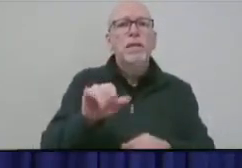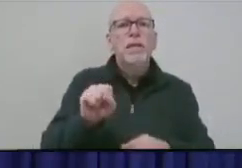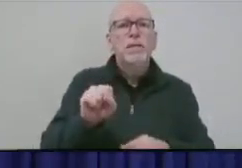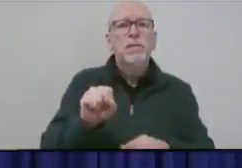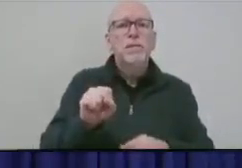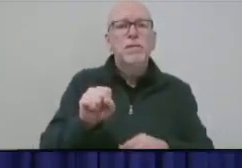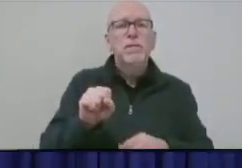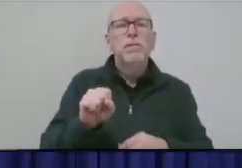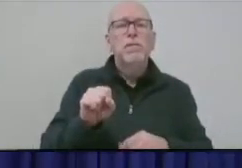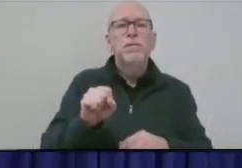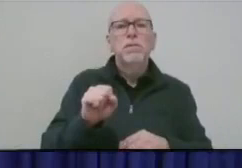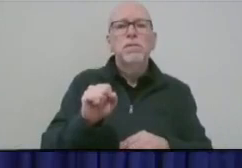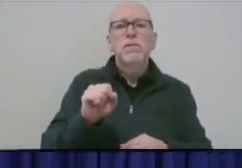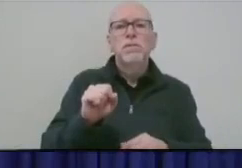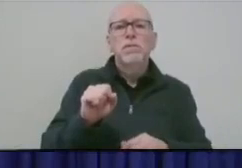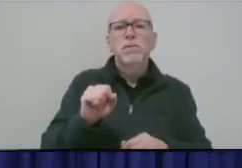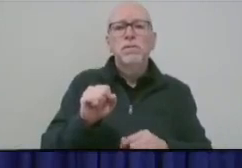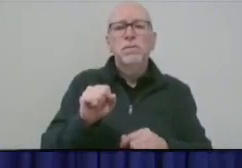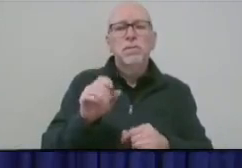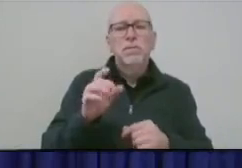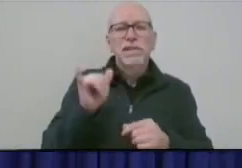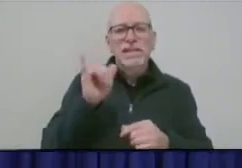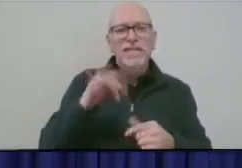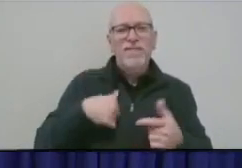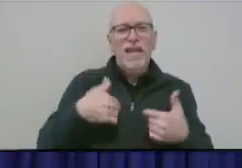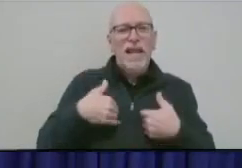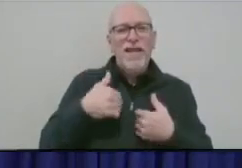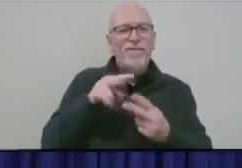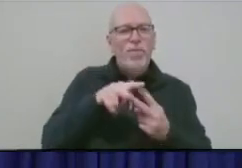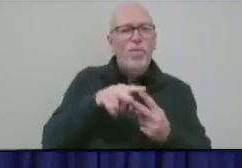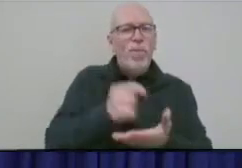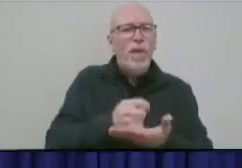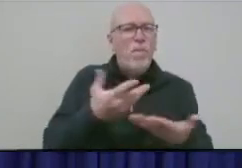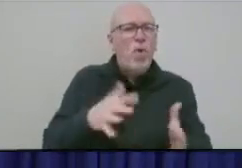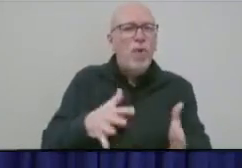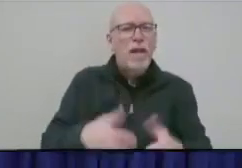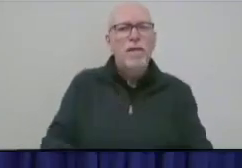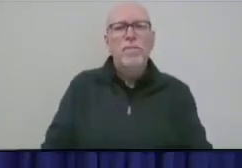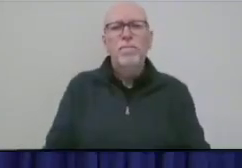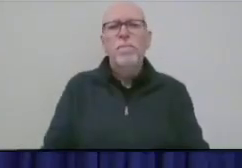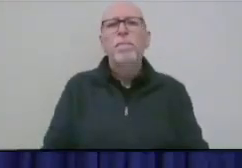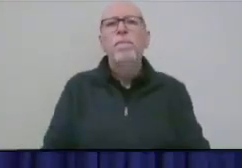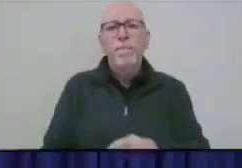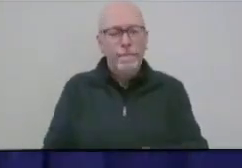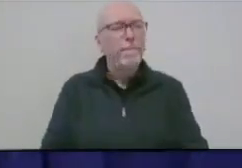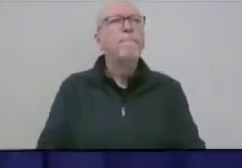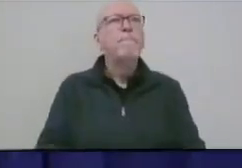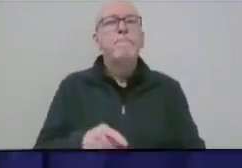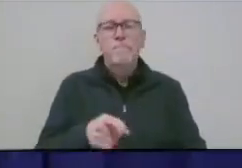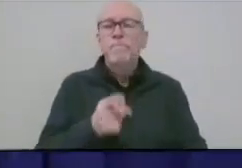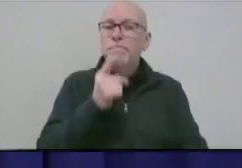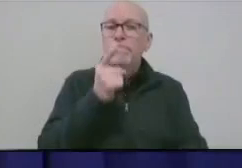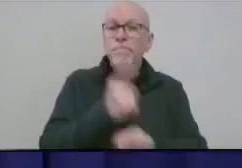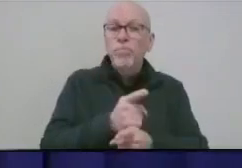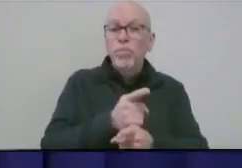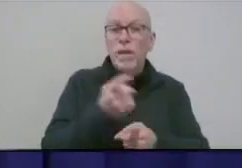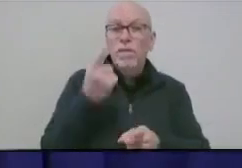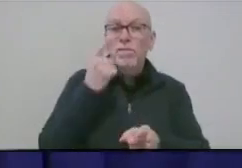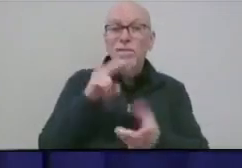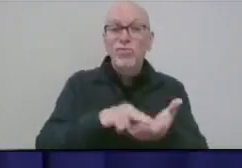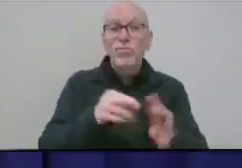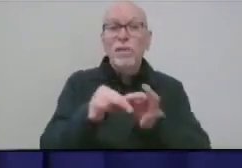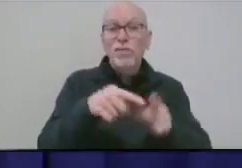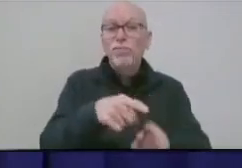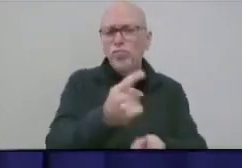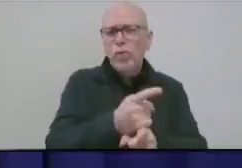vaccine with having in either of those two therapies. That is very correct information, and that's